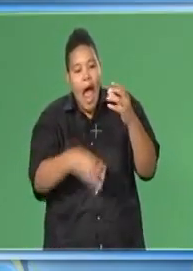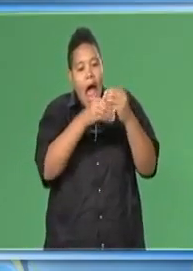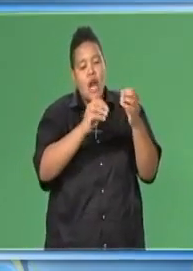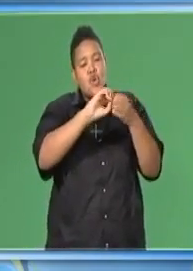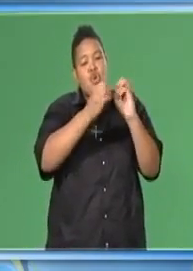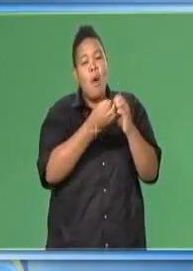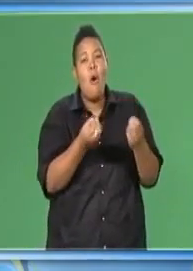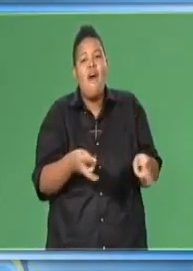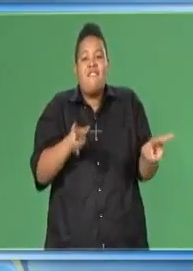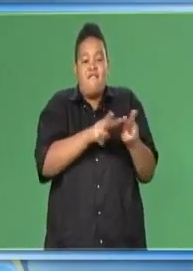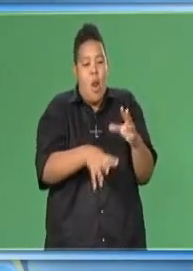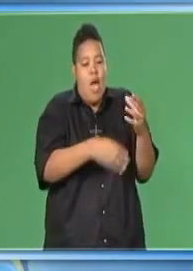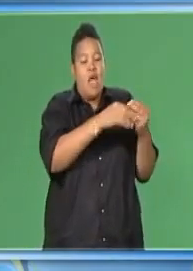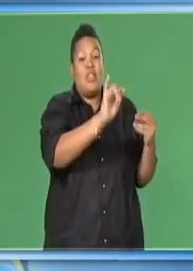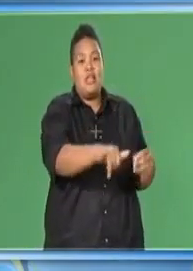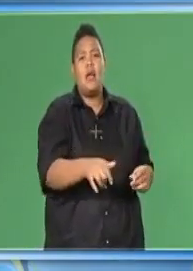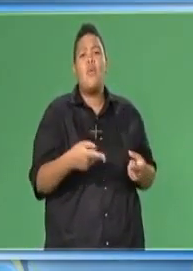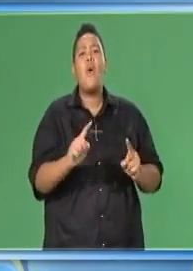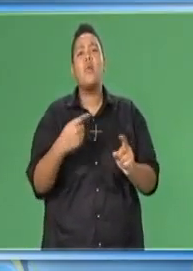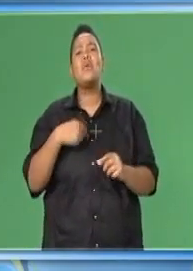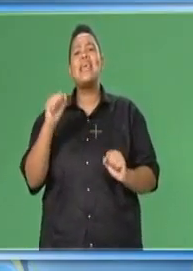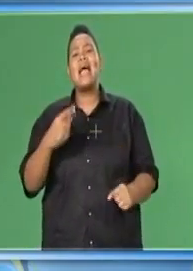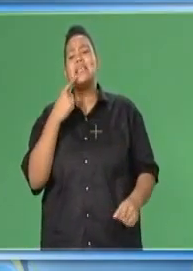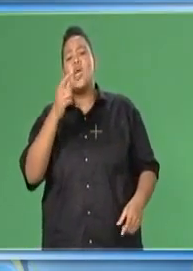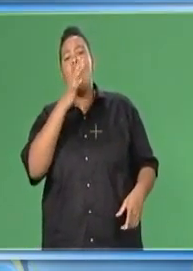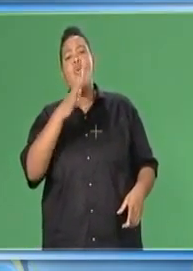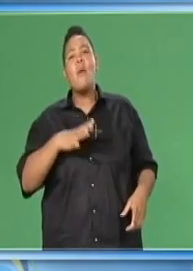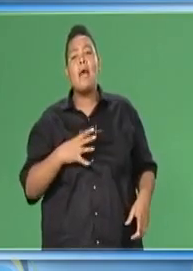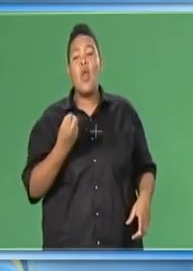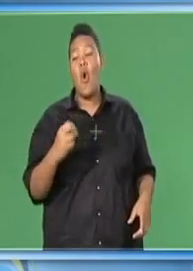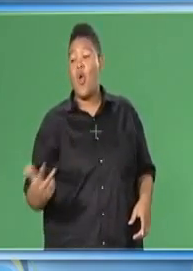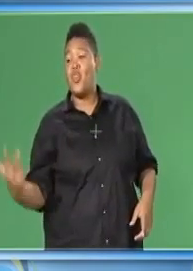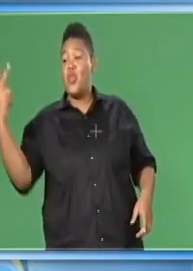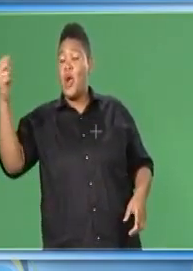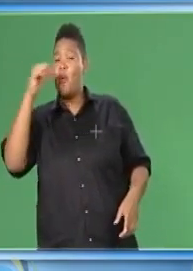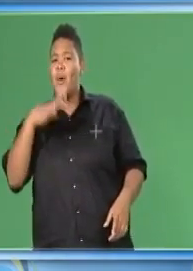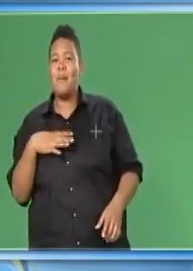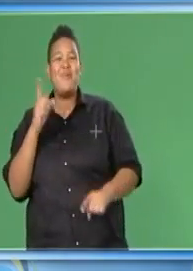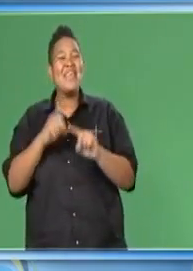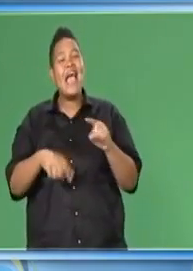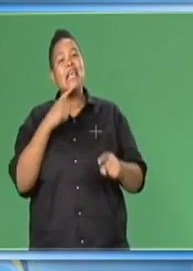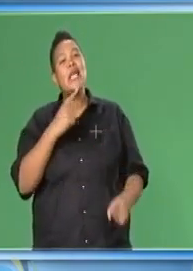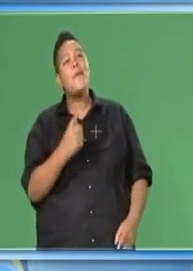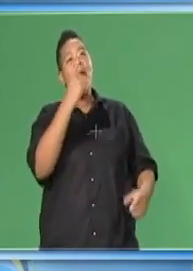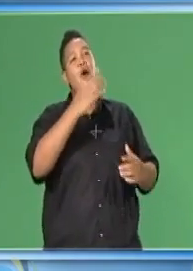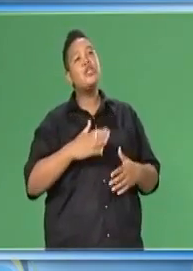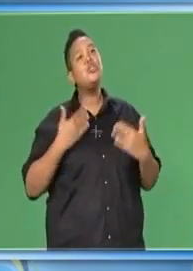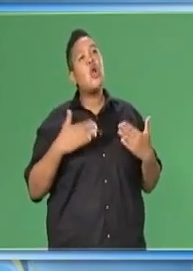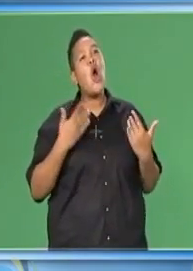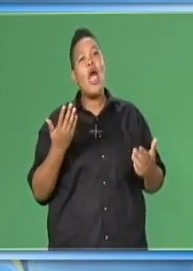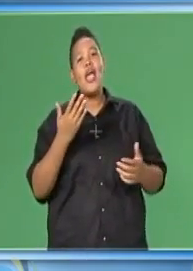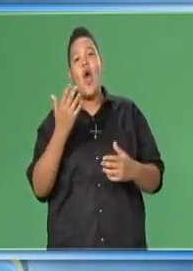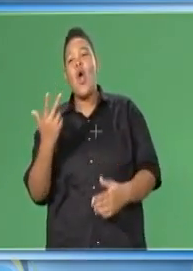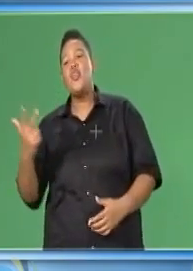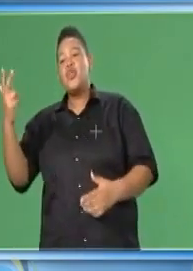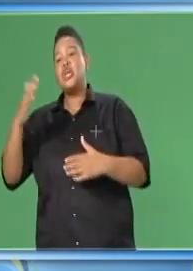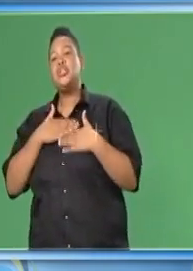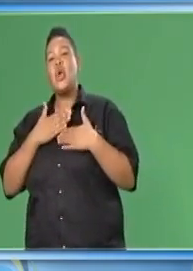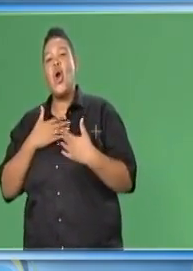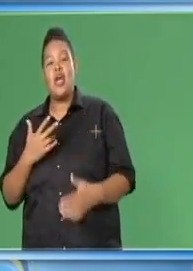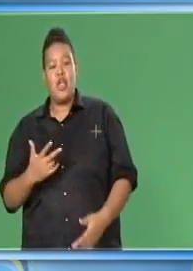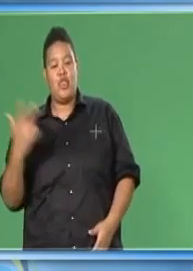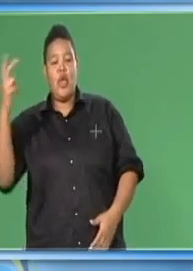value to them. So while we can say a woman or 3 women, we cannot say a joy or 3 joys or 3 homeworks. We have to